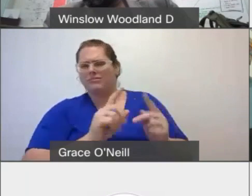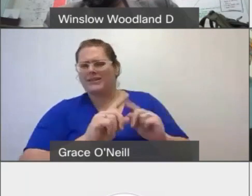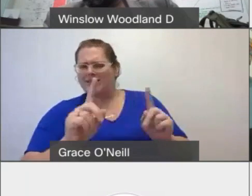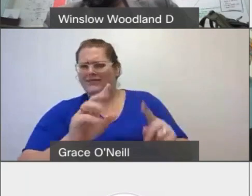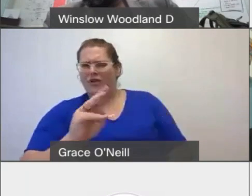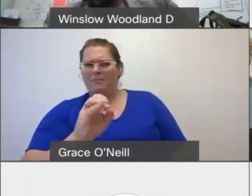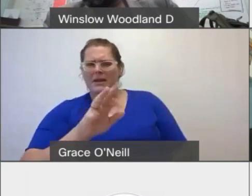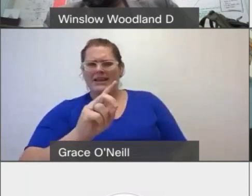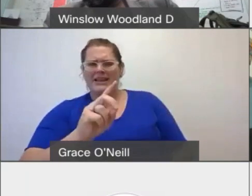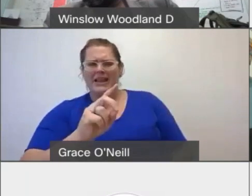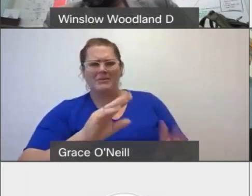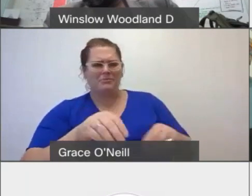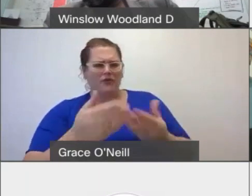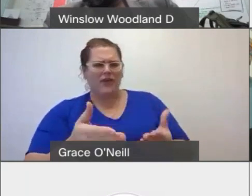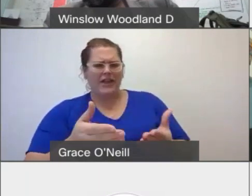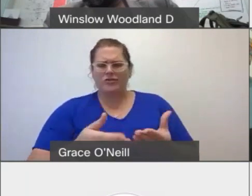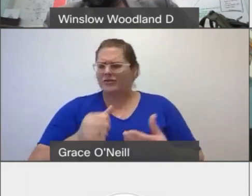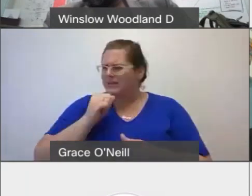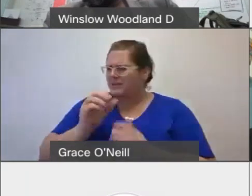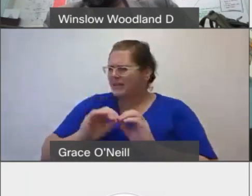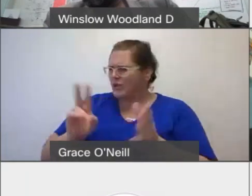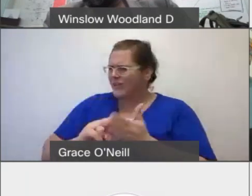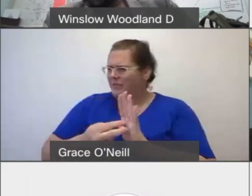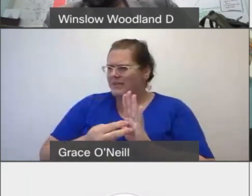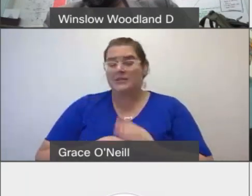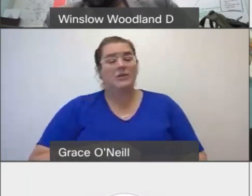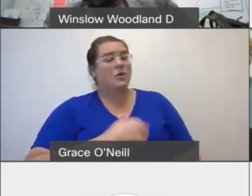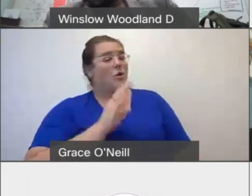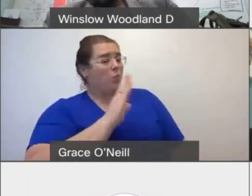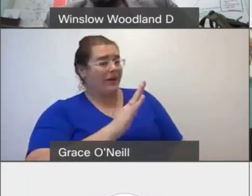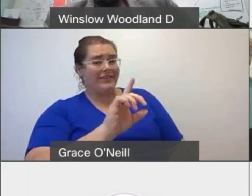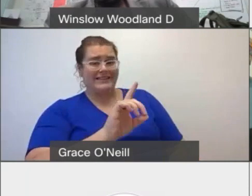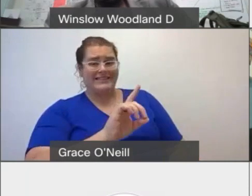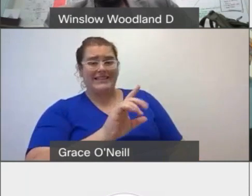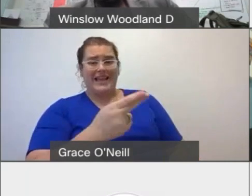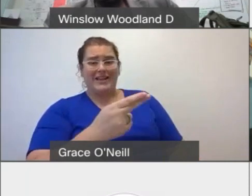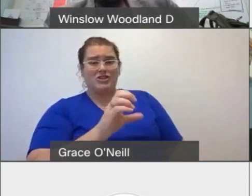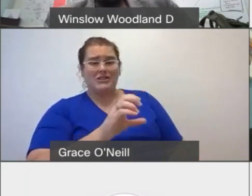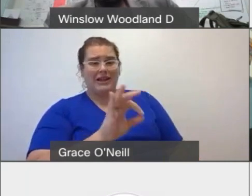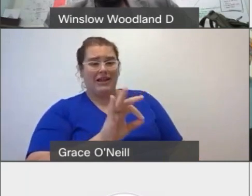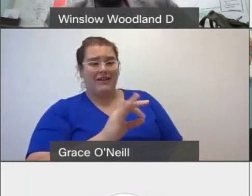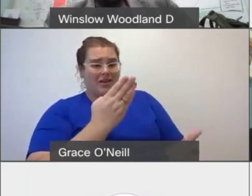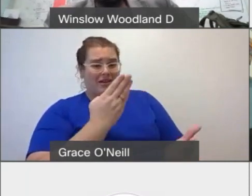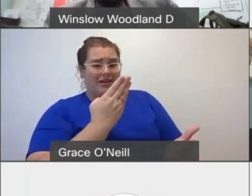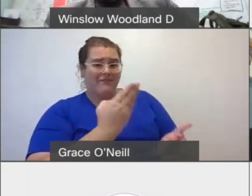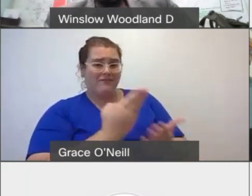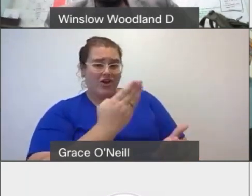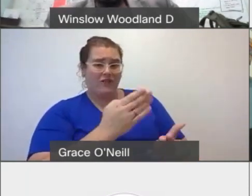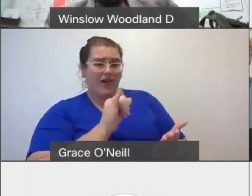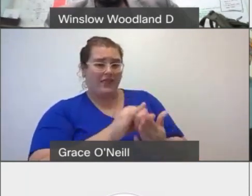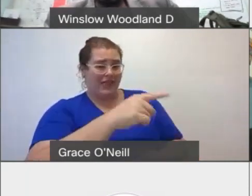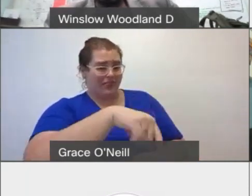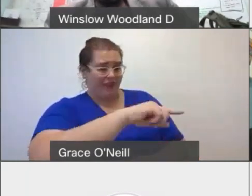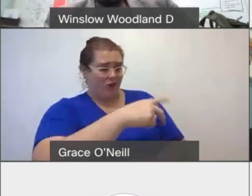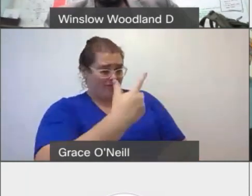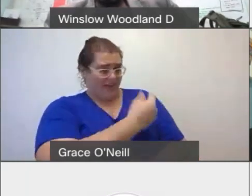exactly. Is DDS/DHCF going to be verifying that they are, that they are vaccinated to